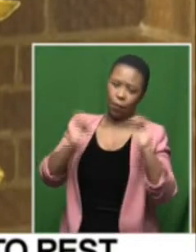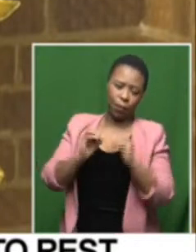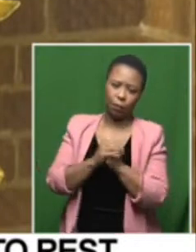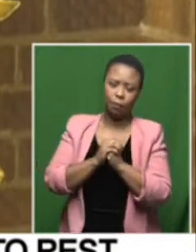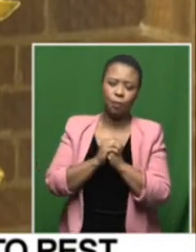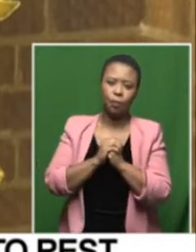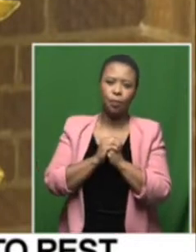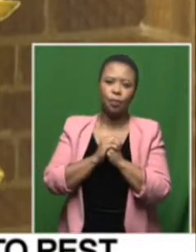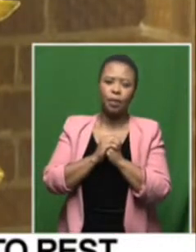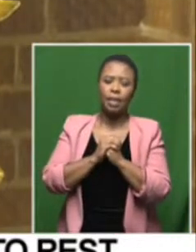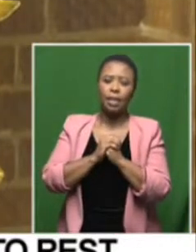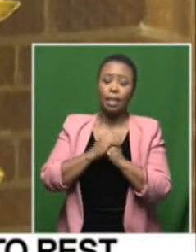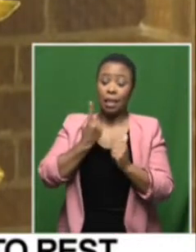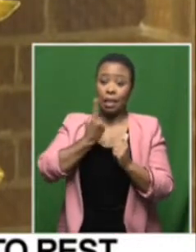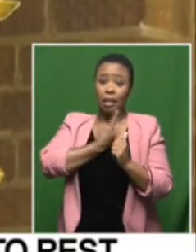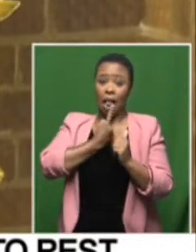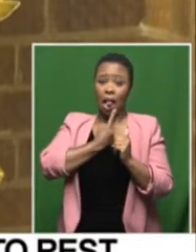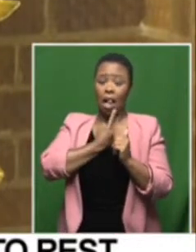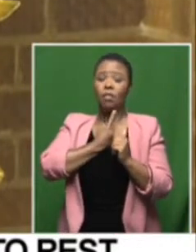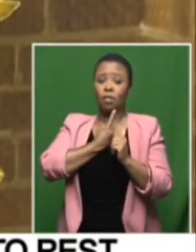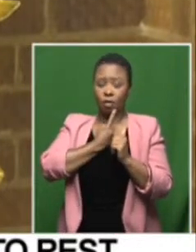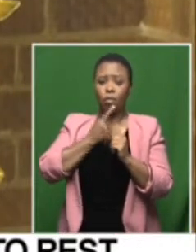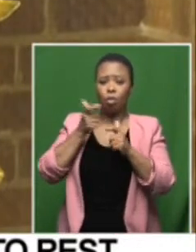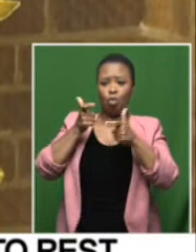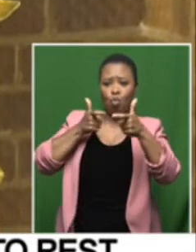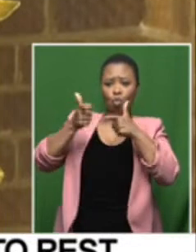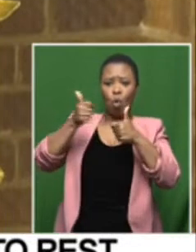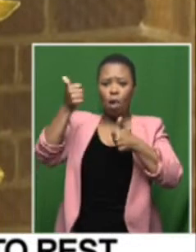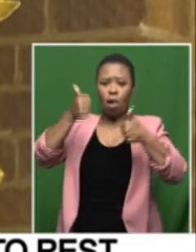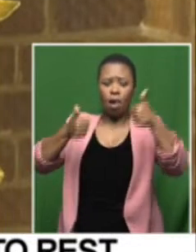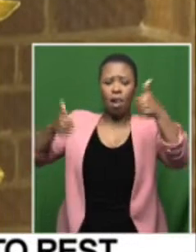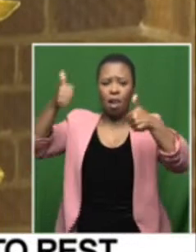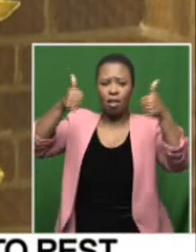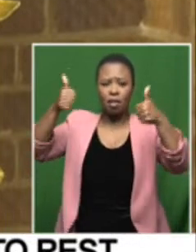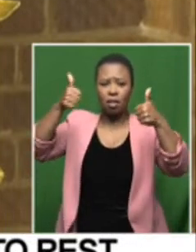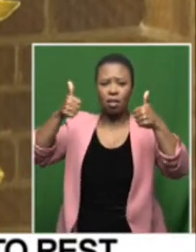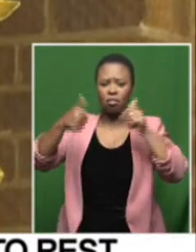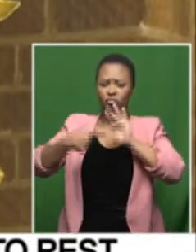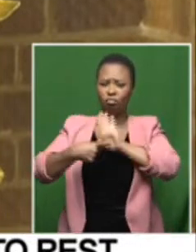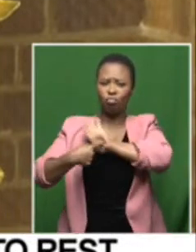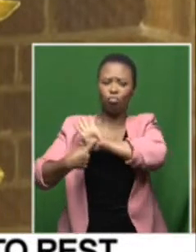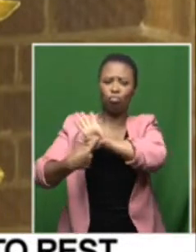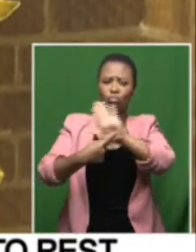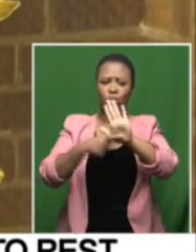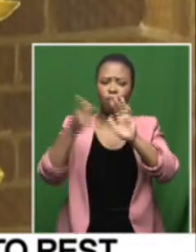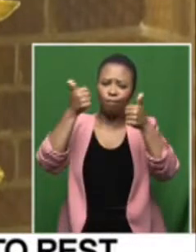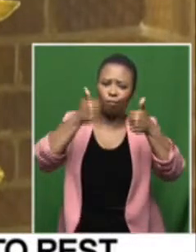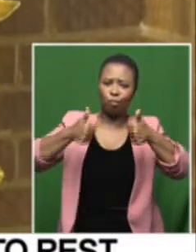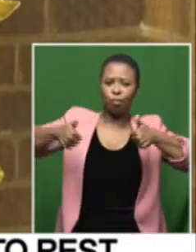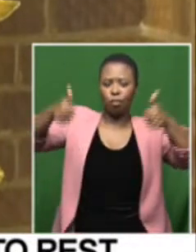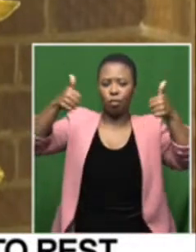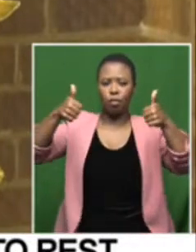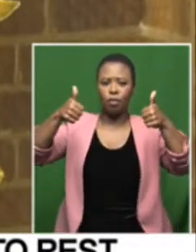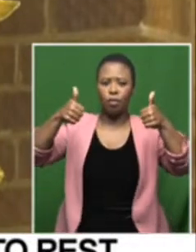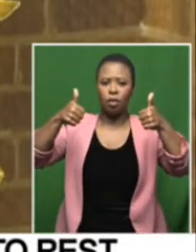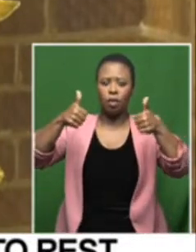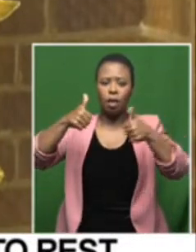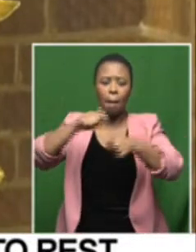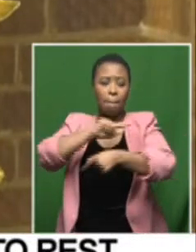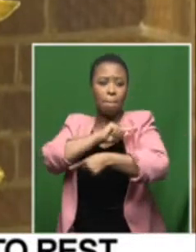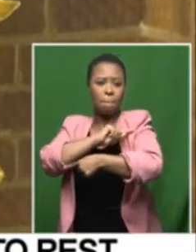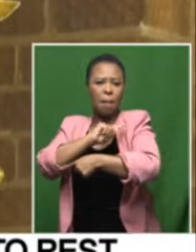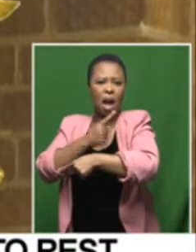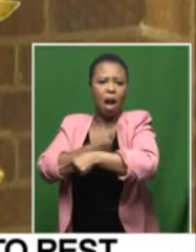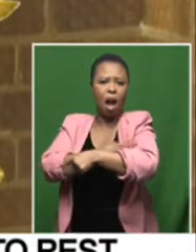Self-imposed rulers, regimes claiming supremacy on appearance, lined their power in regiments